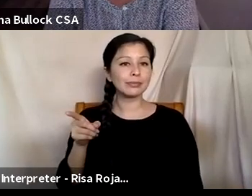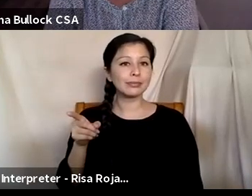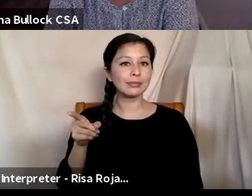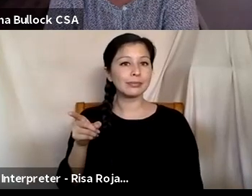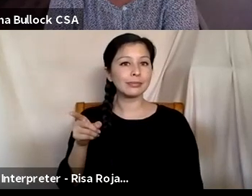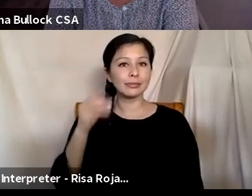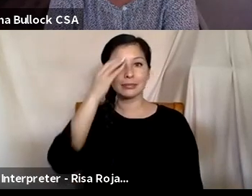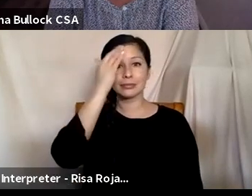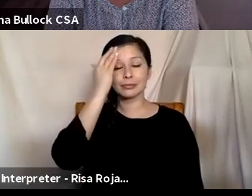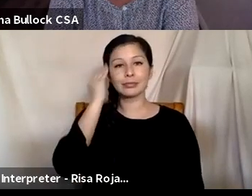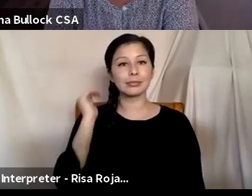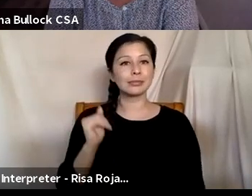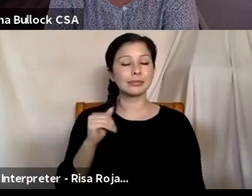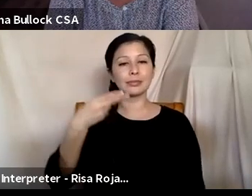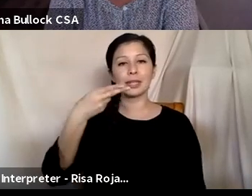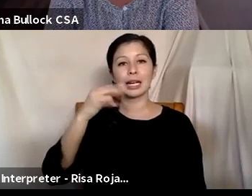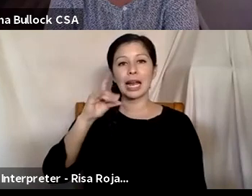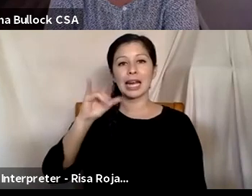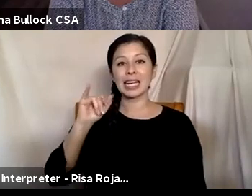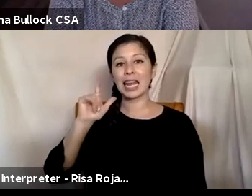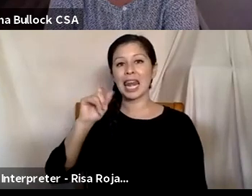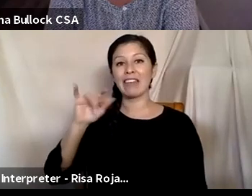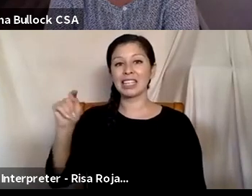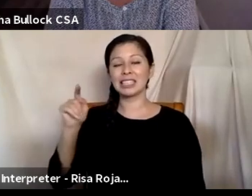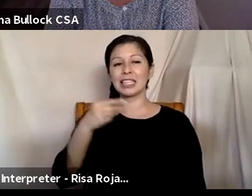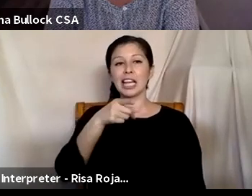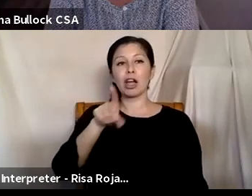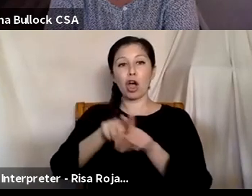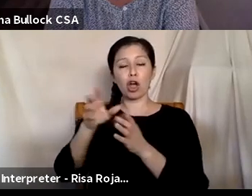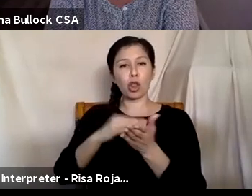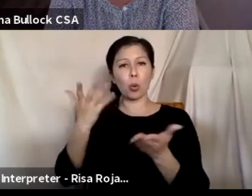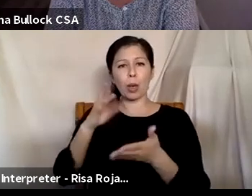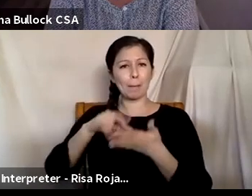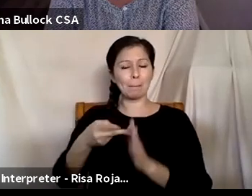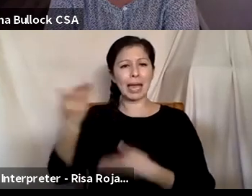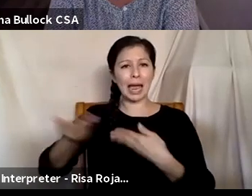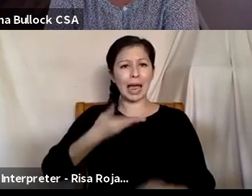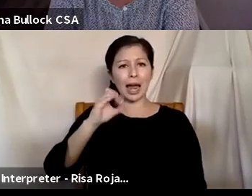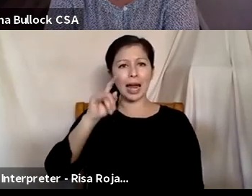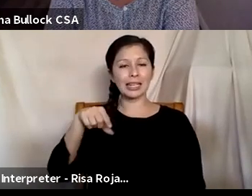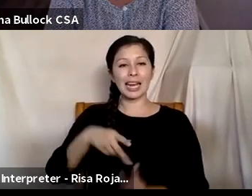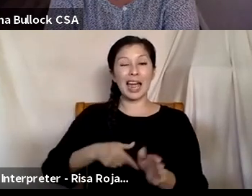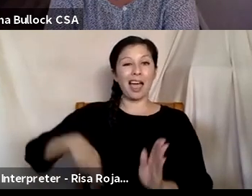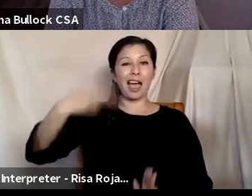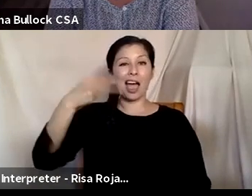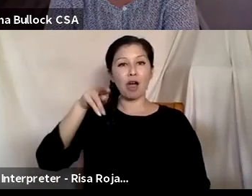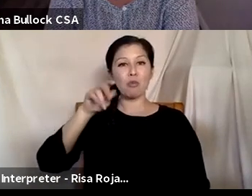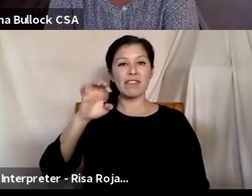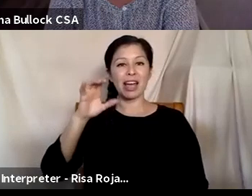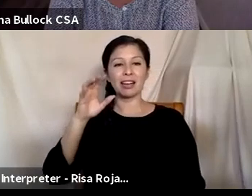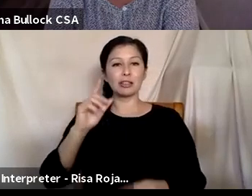intimate Heidi Levitt. Monika also learned what casting is all about in a high profile features such